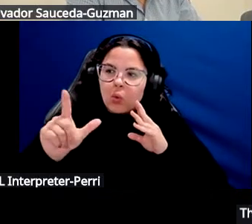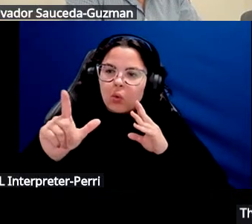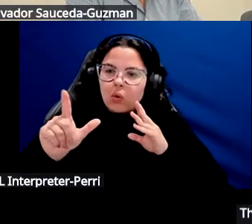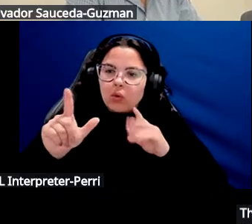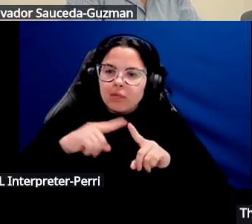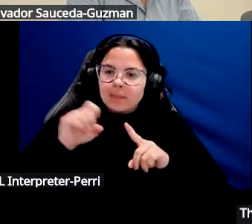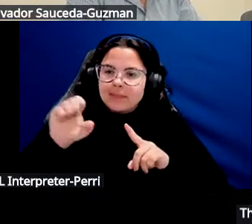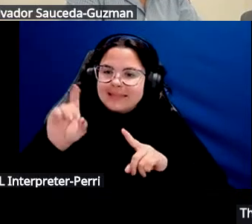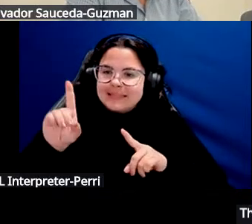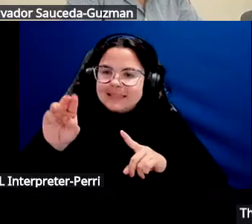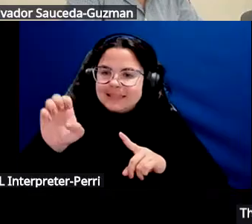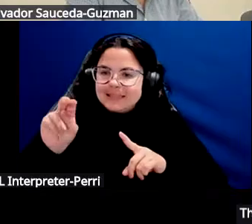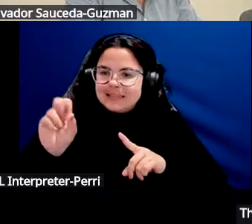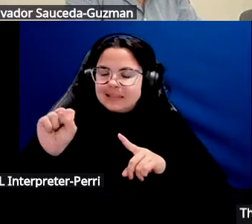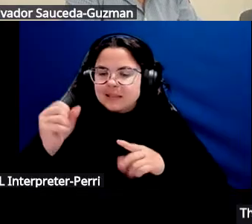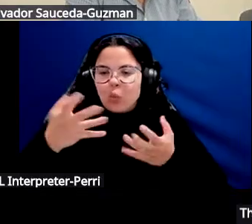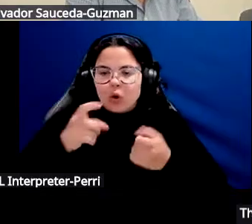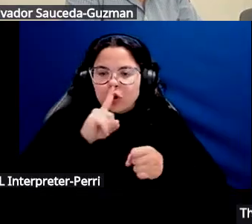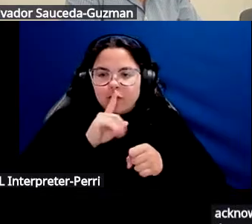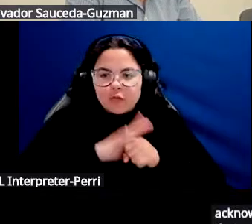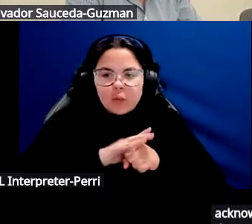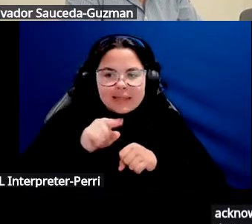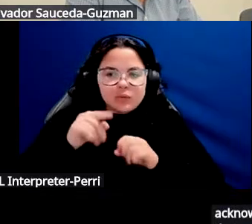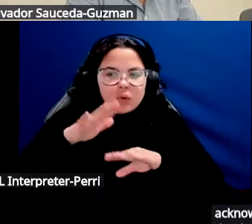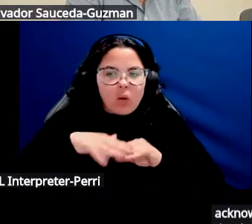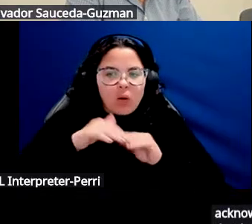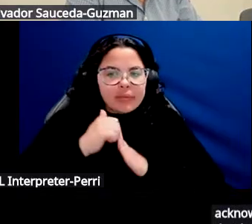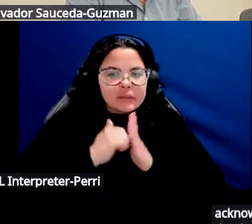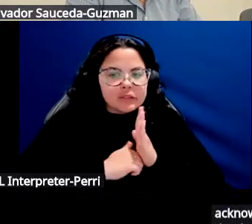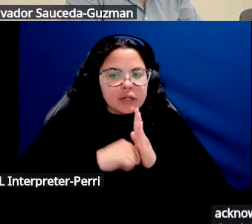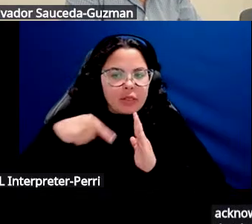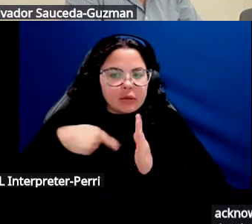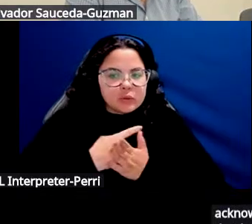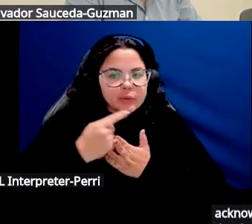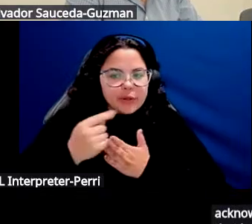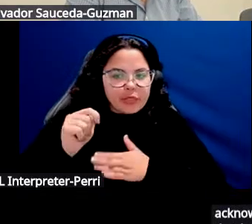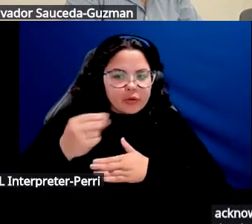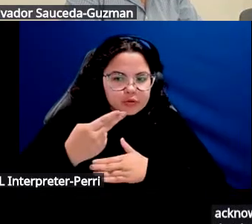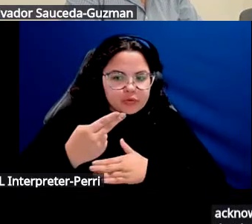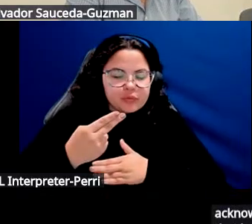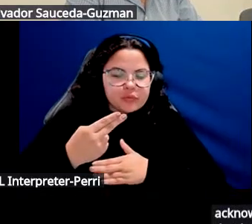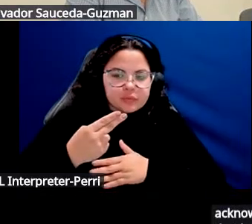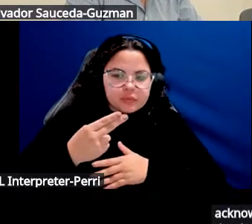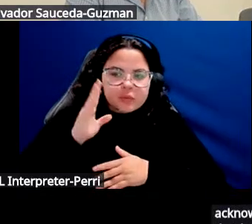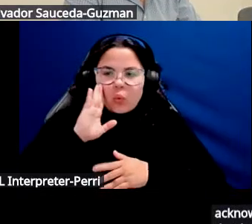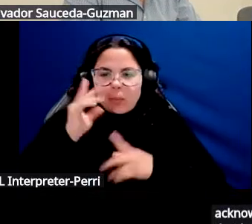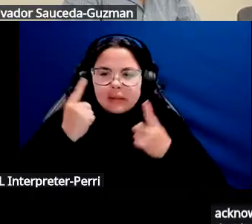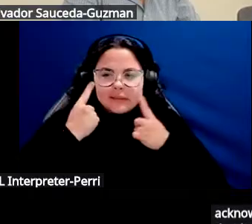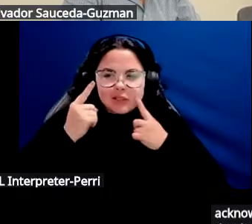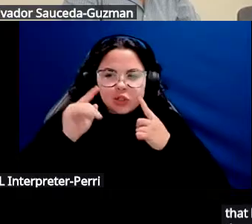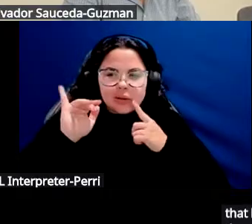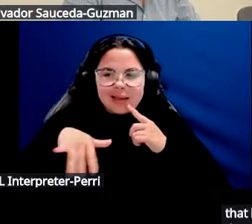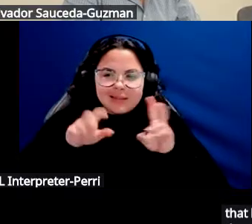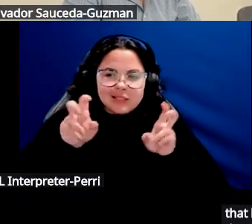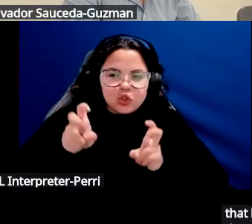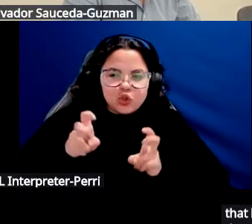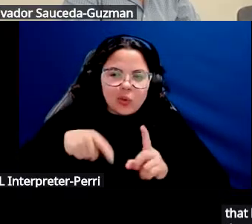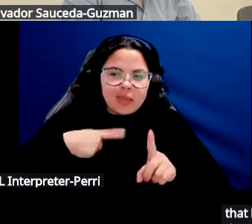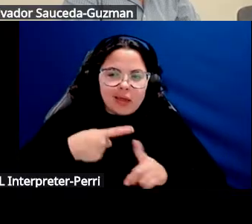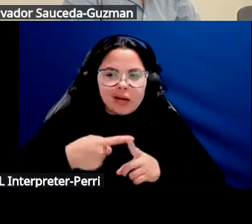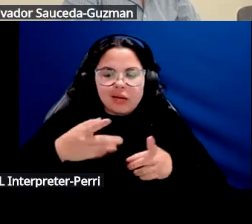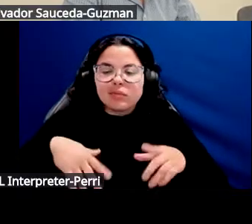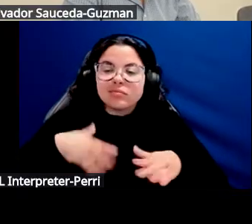Eden's wanted to confirm that he was on the agenda this Thursday, and we'll be considering that matter then. Thanks.